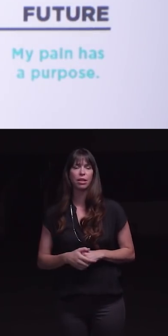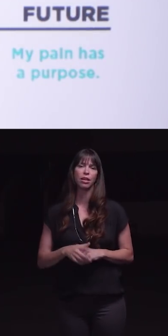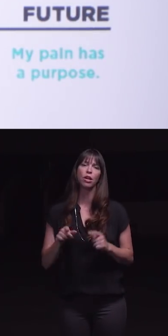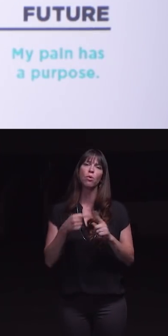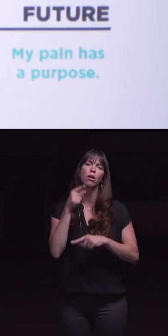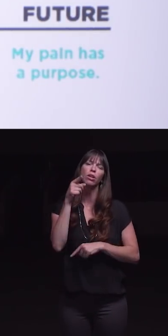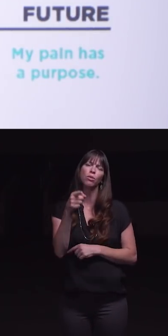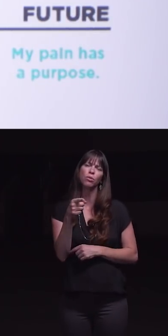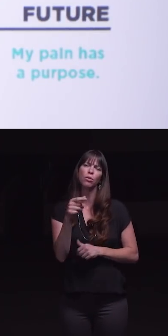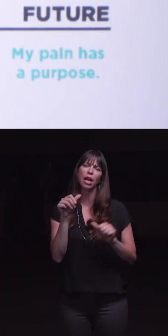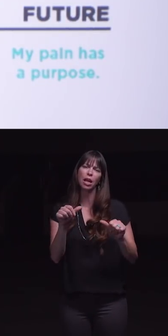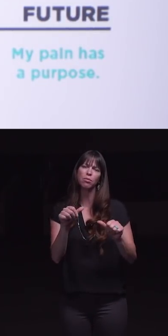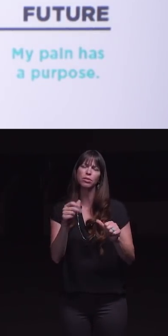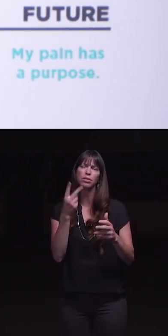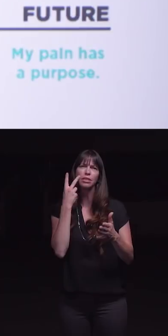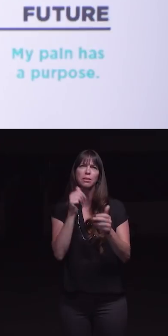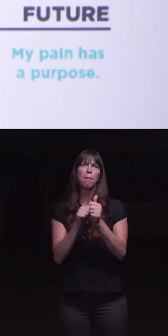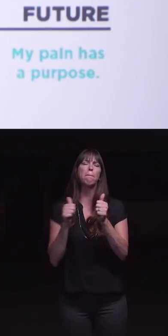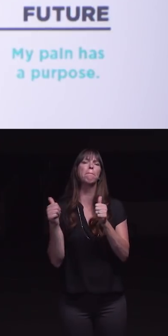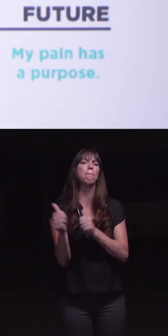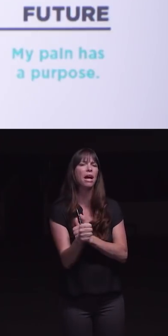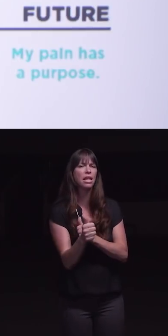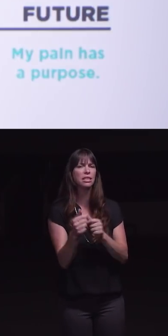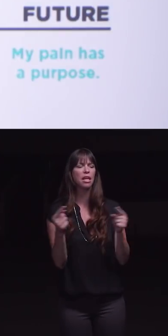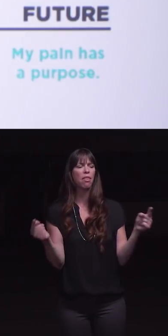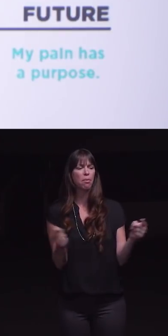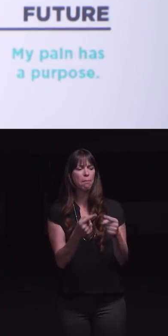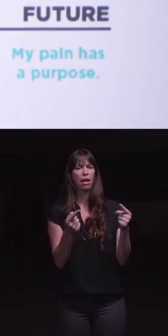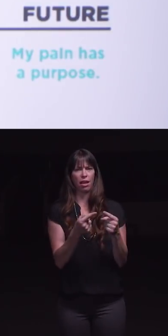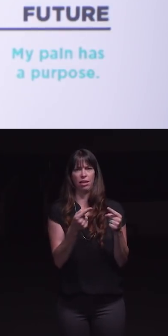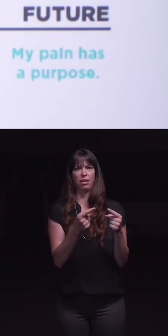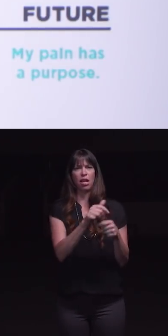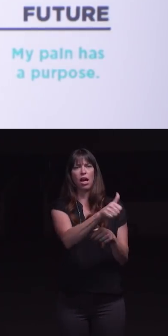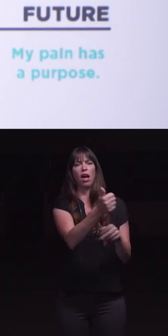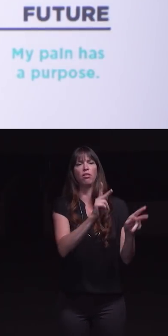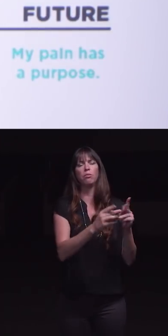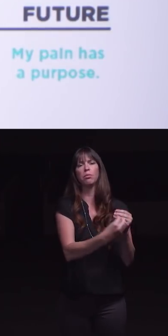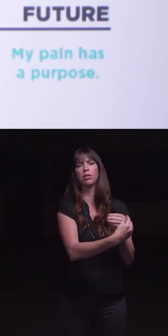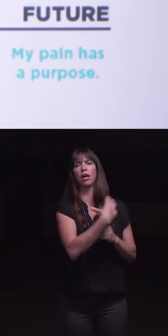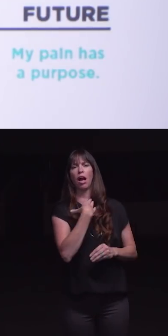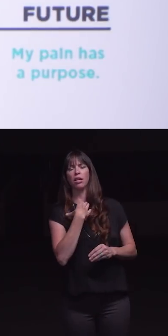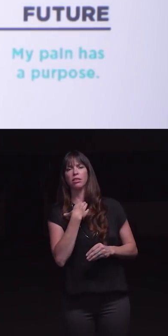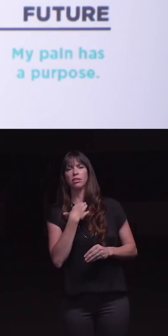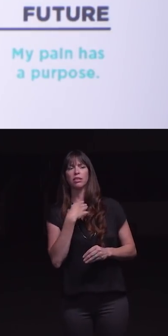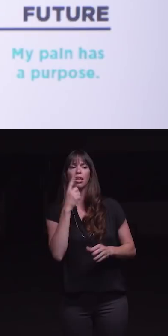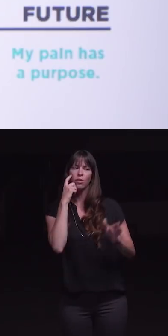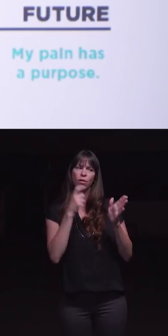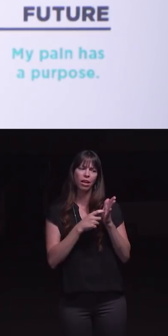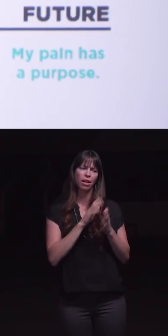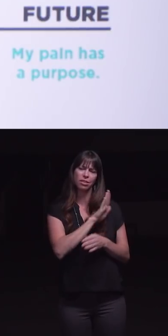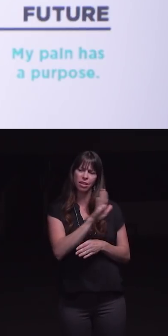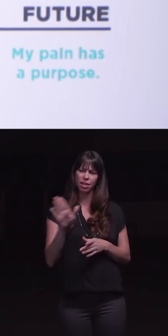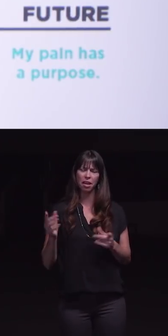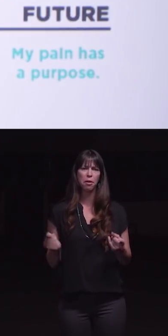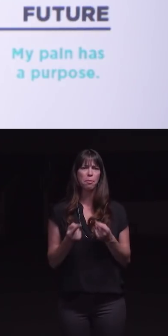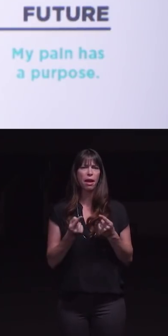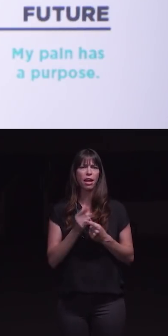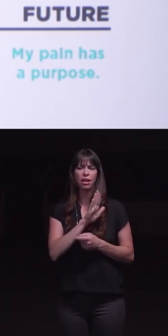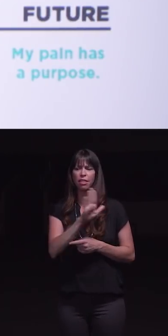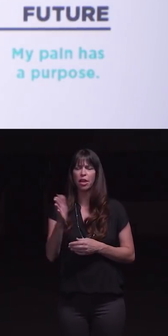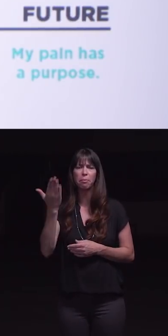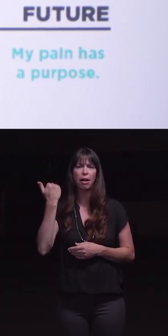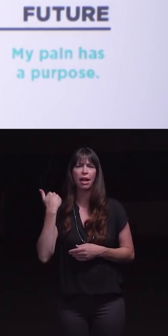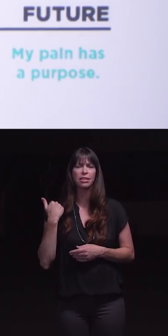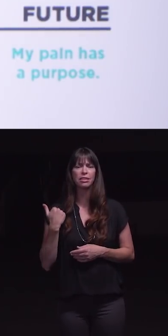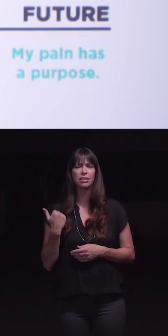you can look past the pain that others are putting on you right now, and look at their past, their injury,